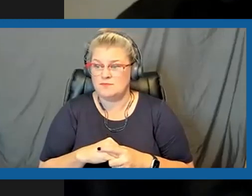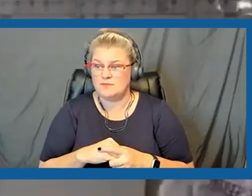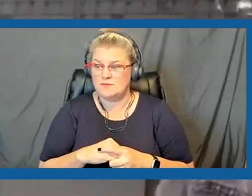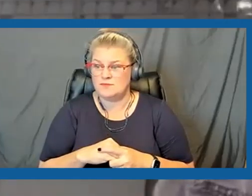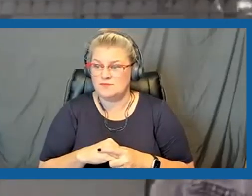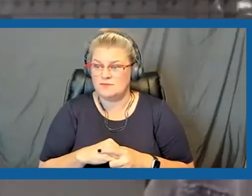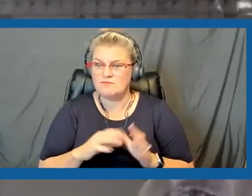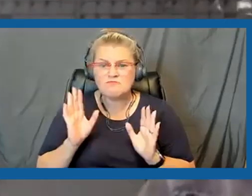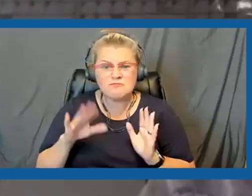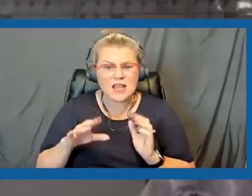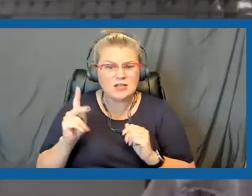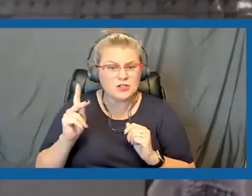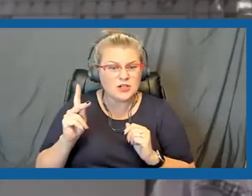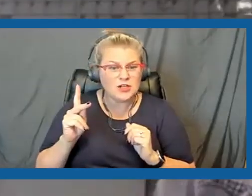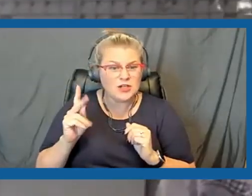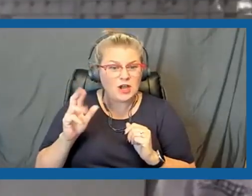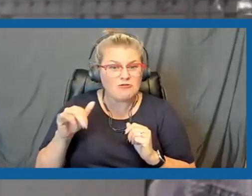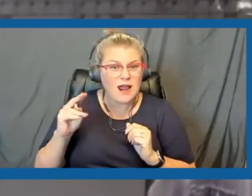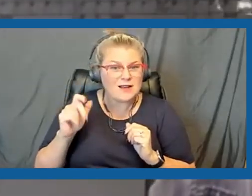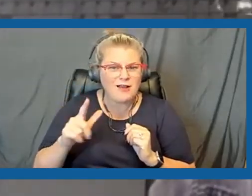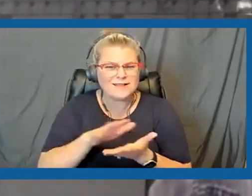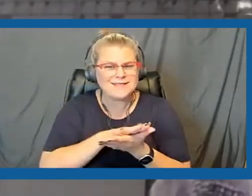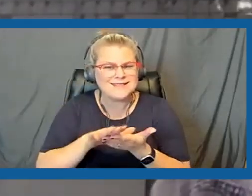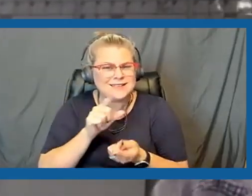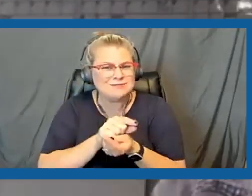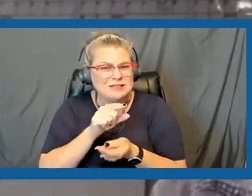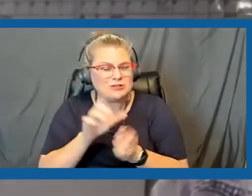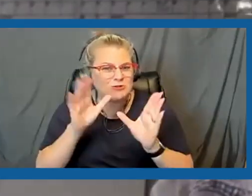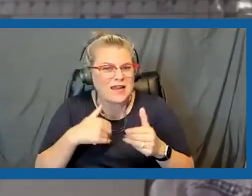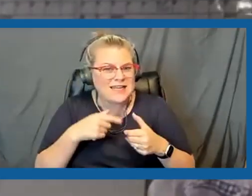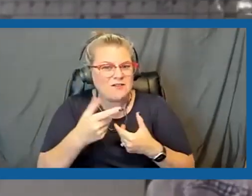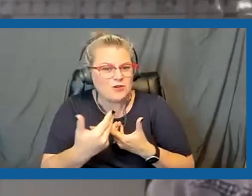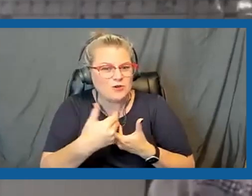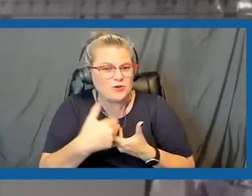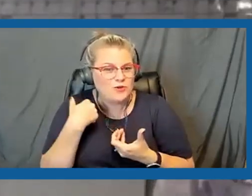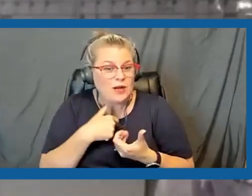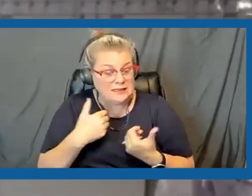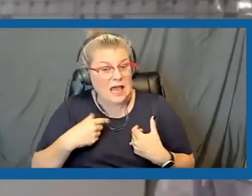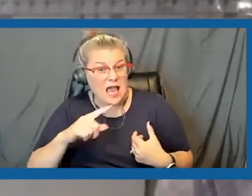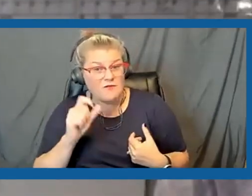Actually, Cranell, very nice to meet you. Great to have you. I had a question for you.